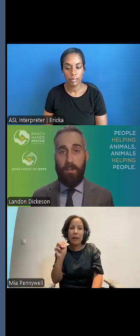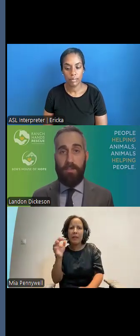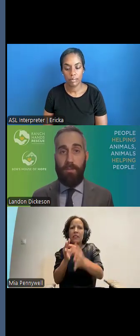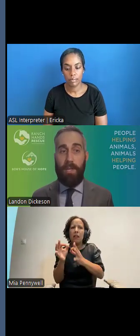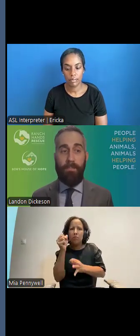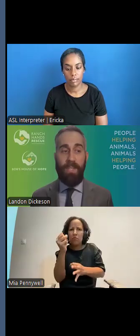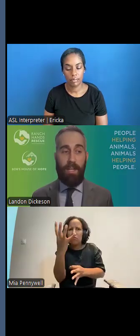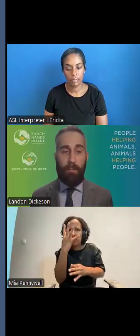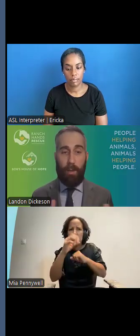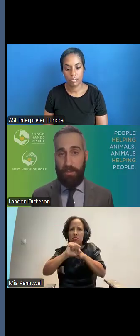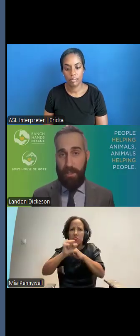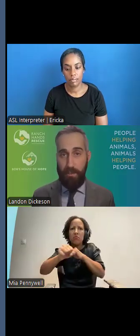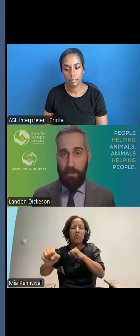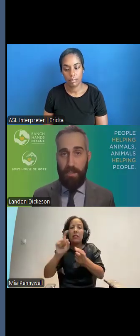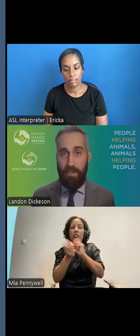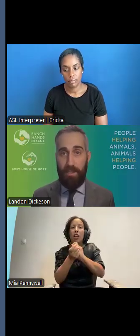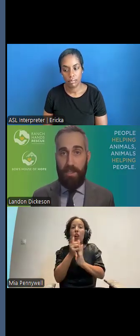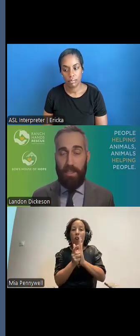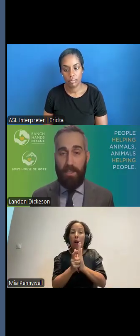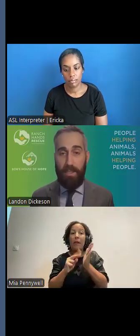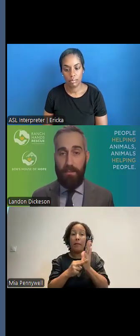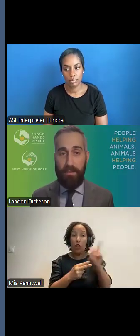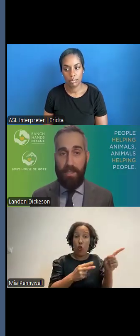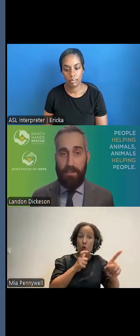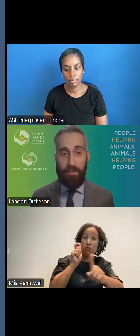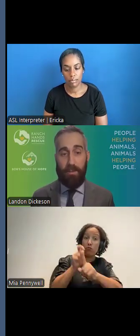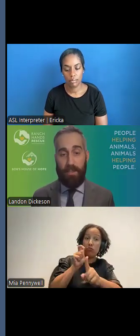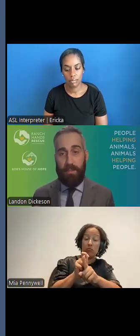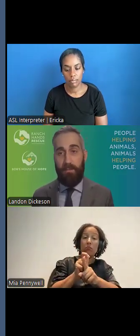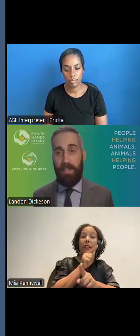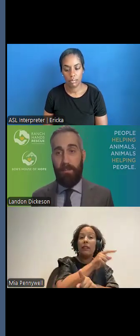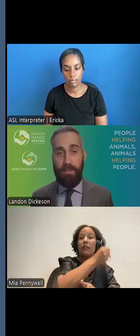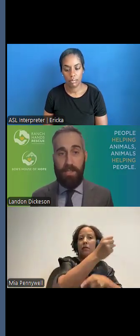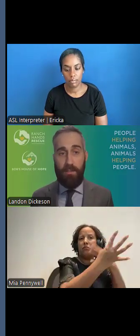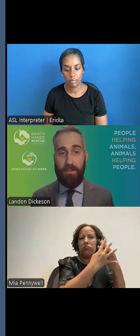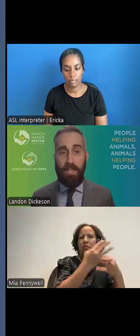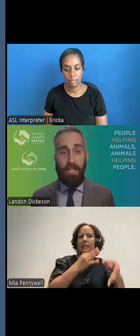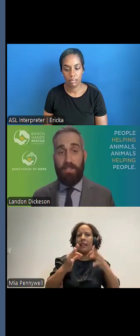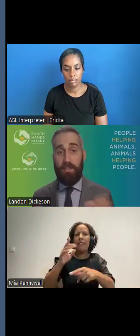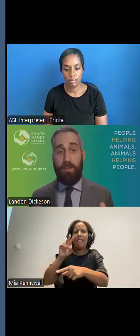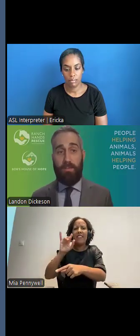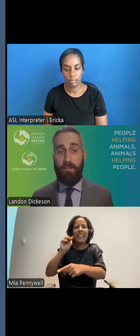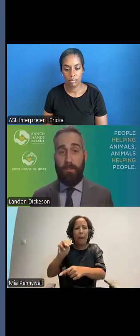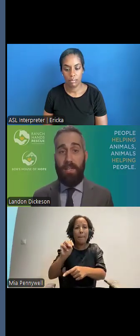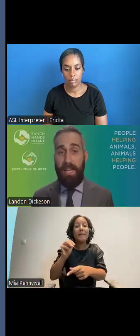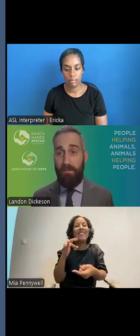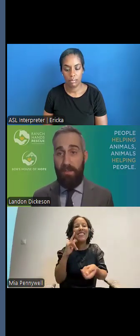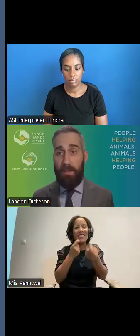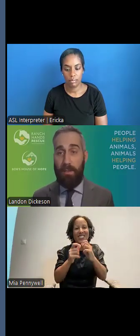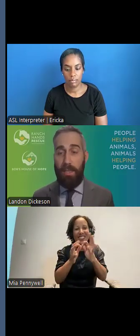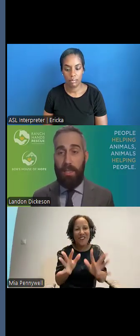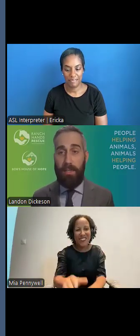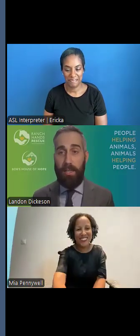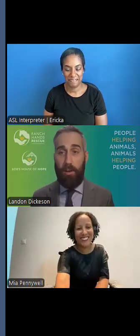laws so that perpetrators are receiving the sentences rather than the victims themselves. And this is both for male and